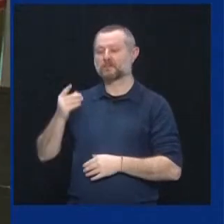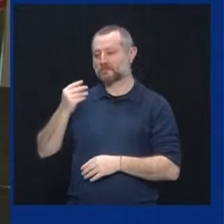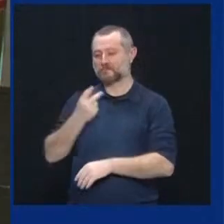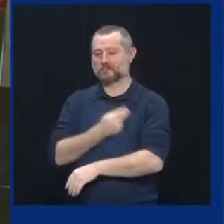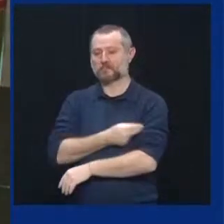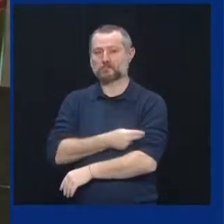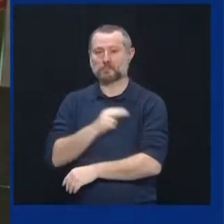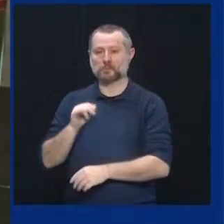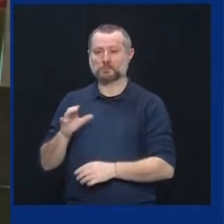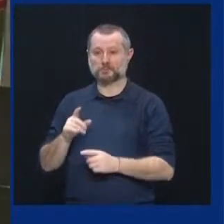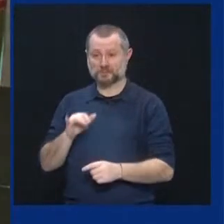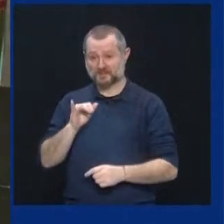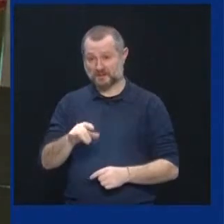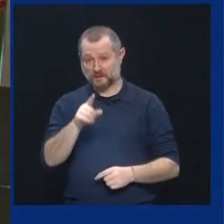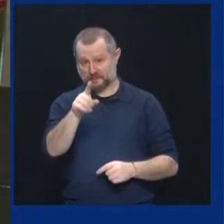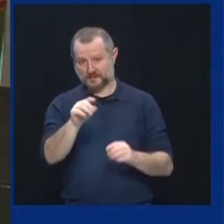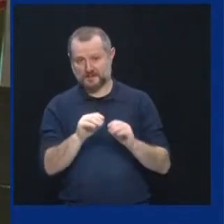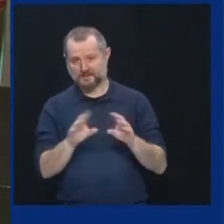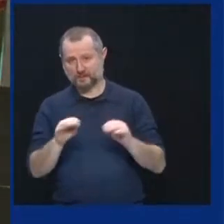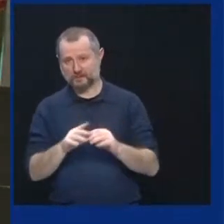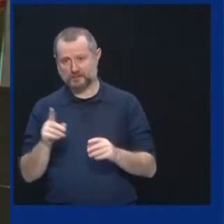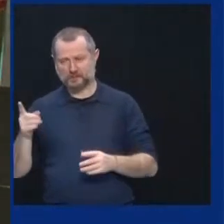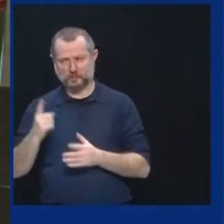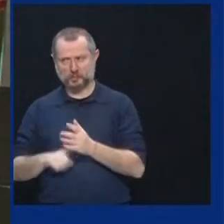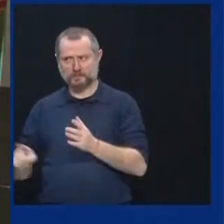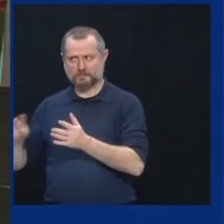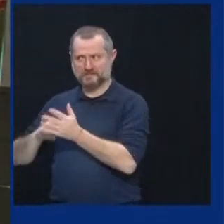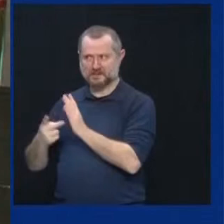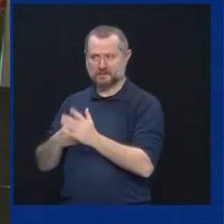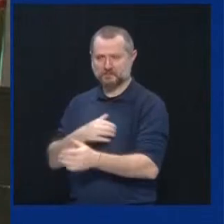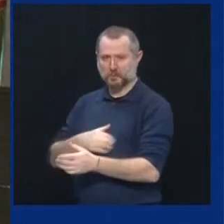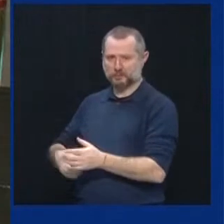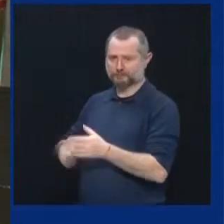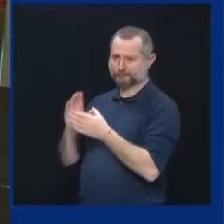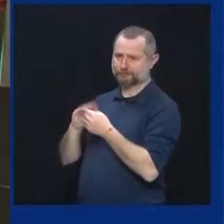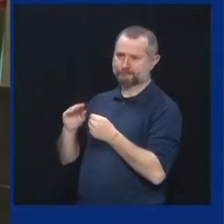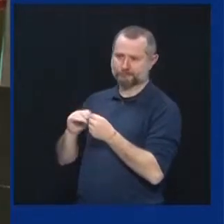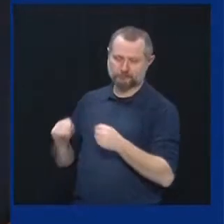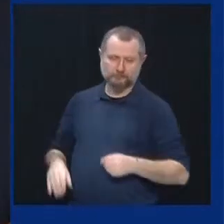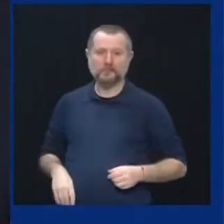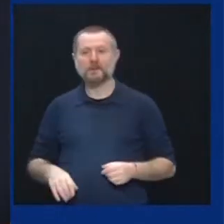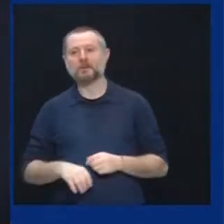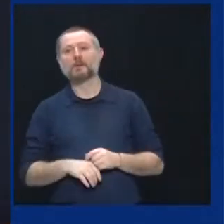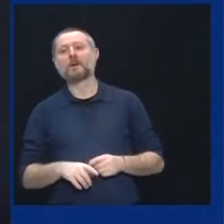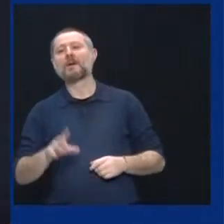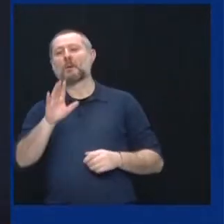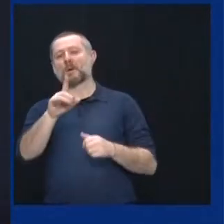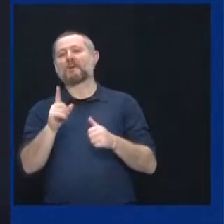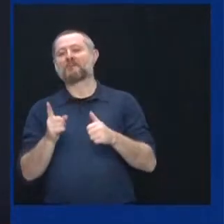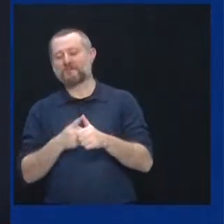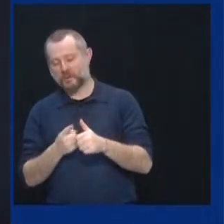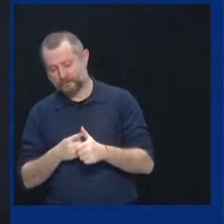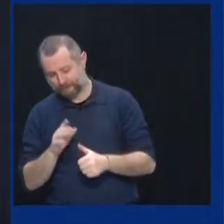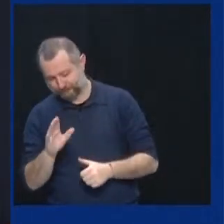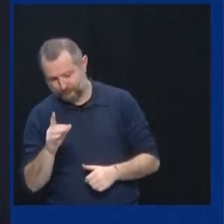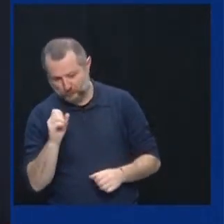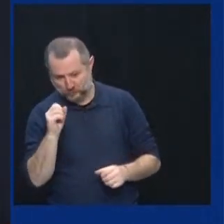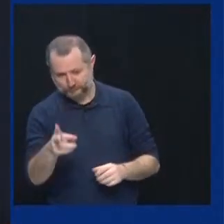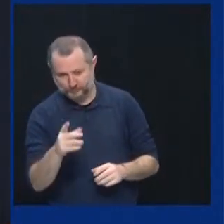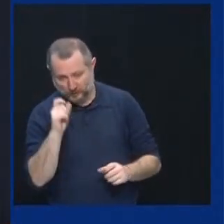I'm wondering if you can clarify what might be happening there. Okay, let's do the mayor first.